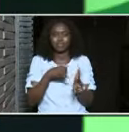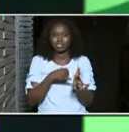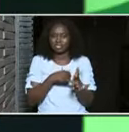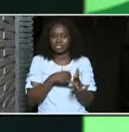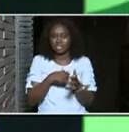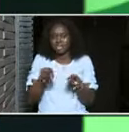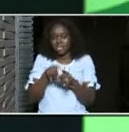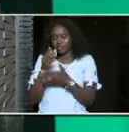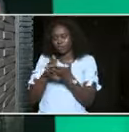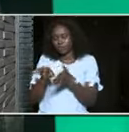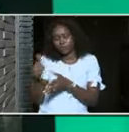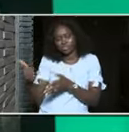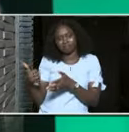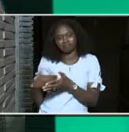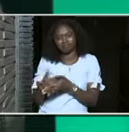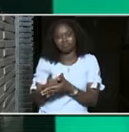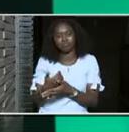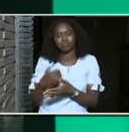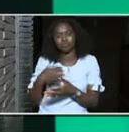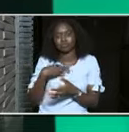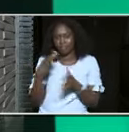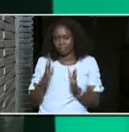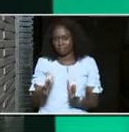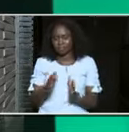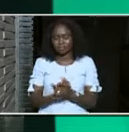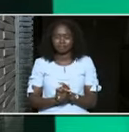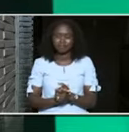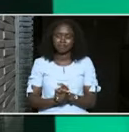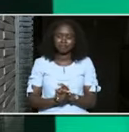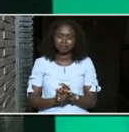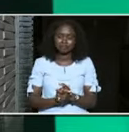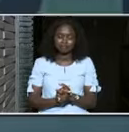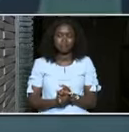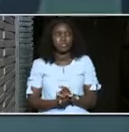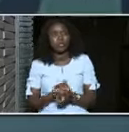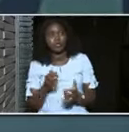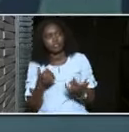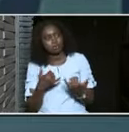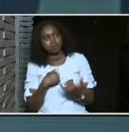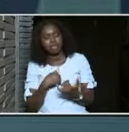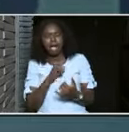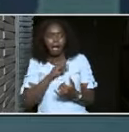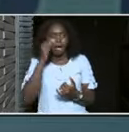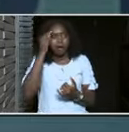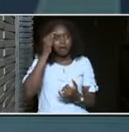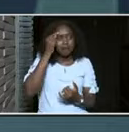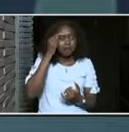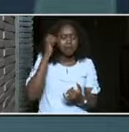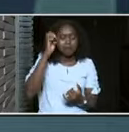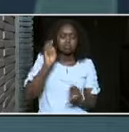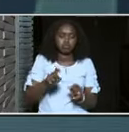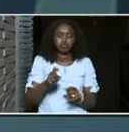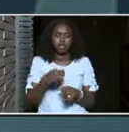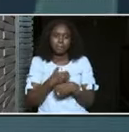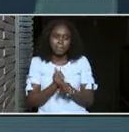presidential candidates. Mr. Olajide, you want to have your take on that? I think he should make more use of the